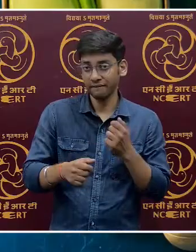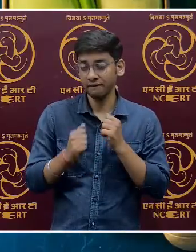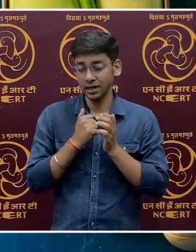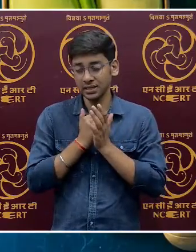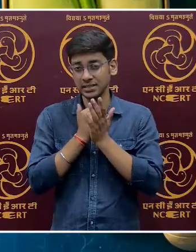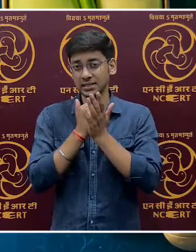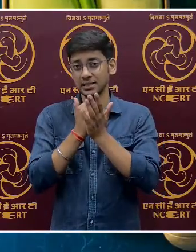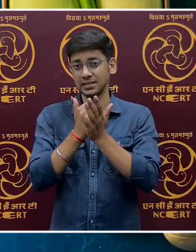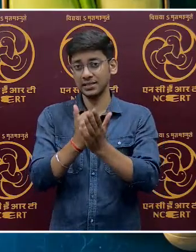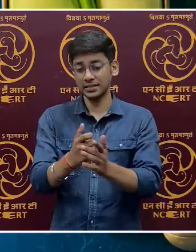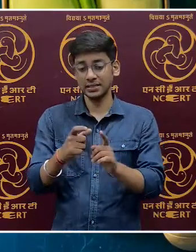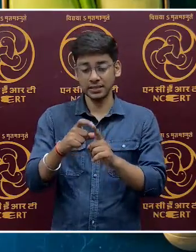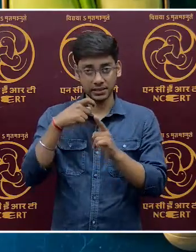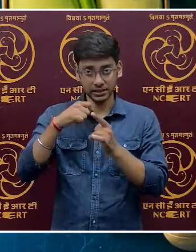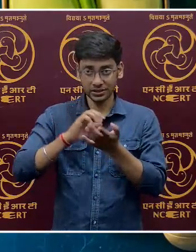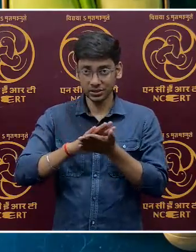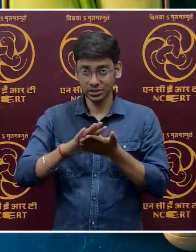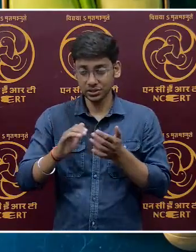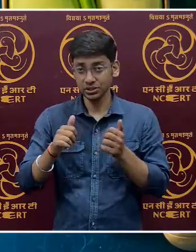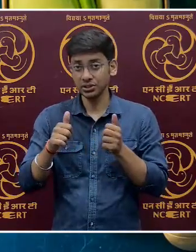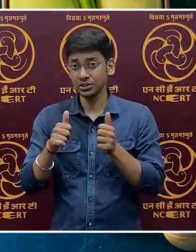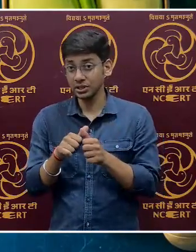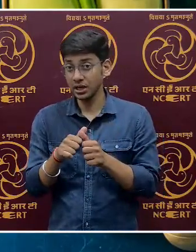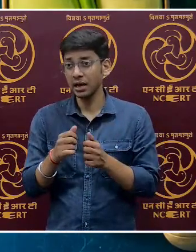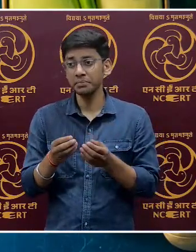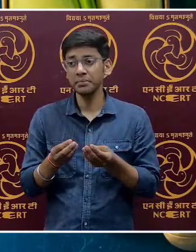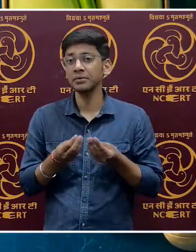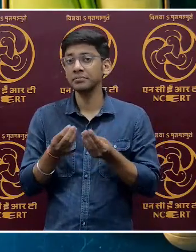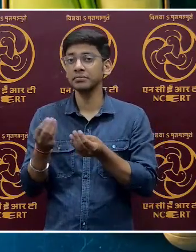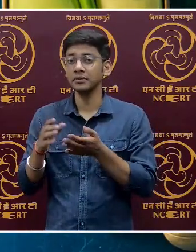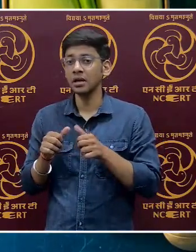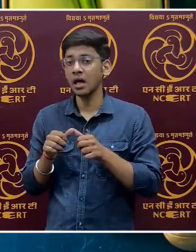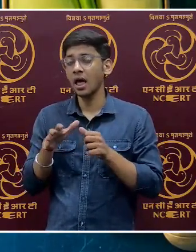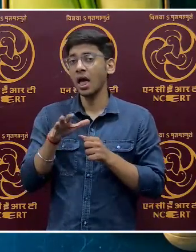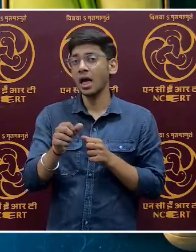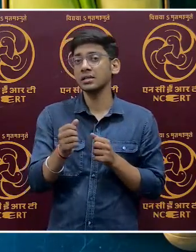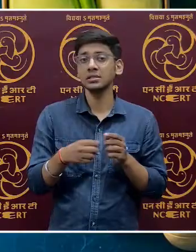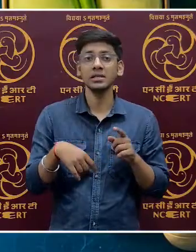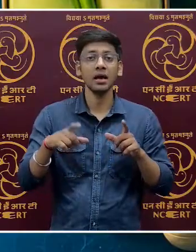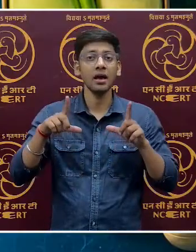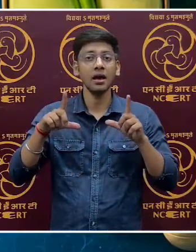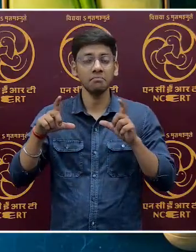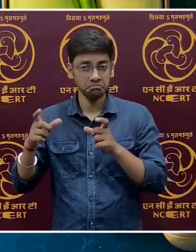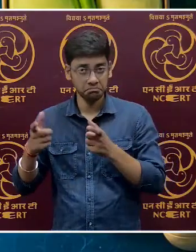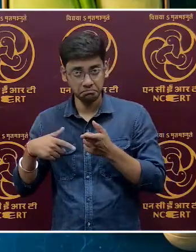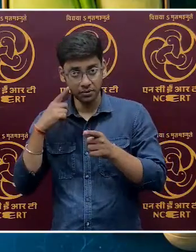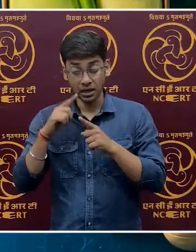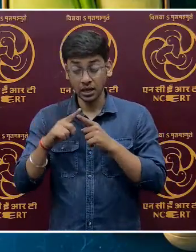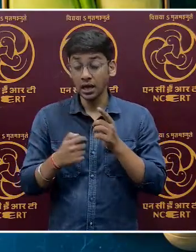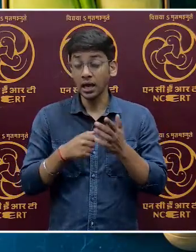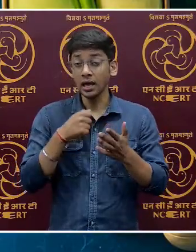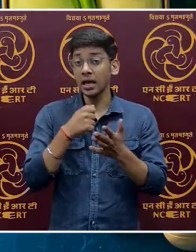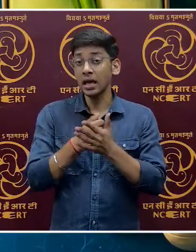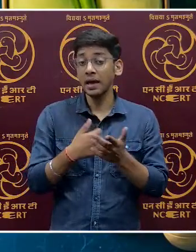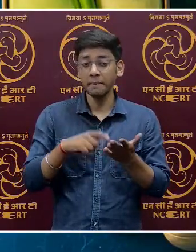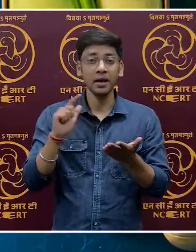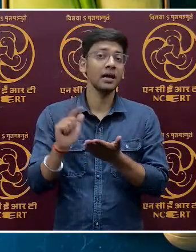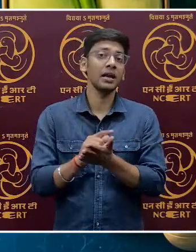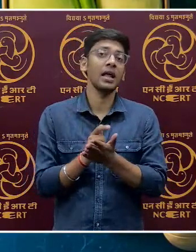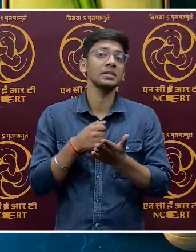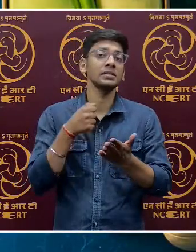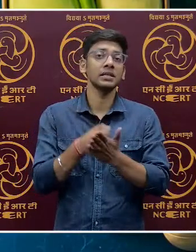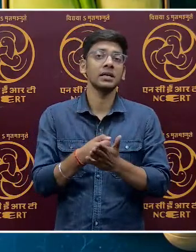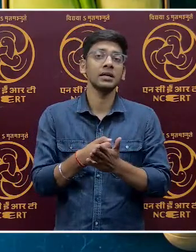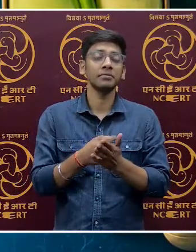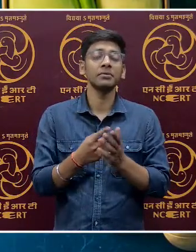the Diksha platform, we just need to provide an access for the camera. We can able to reach to the particular chapter, and that what I